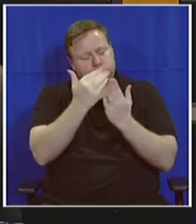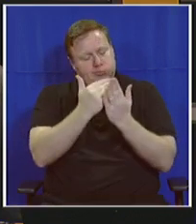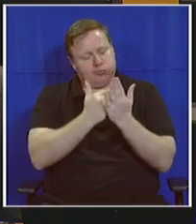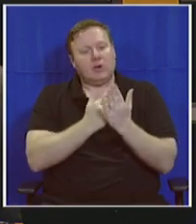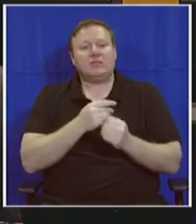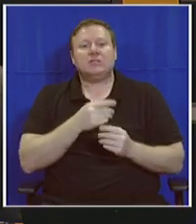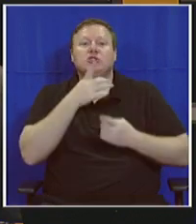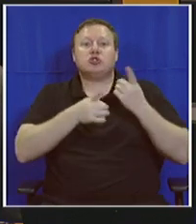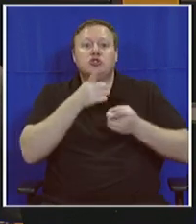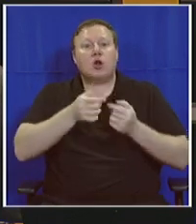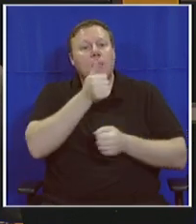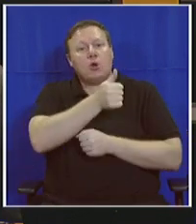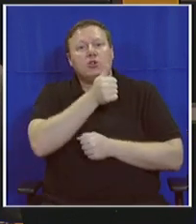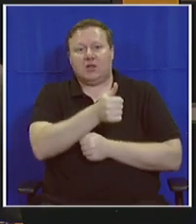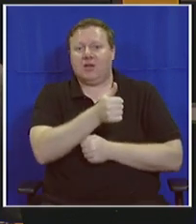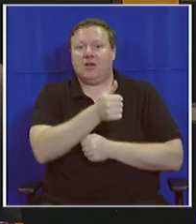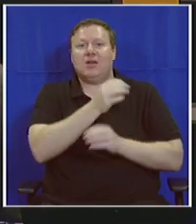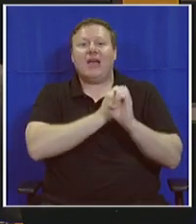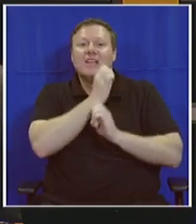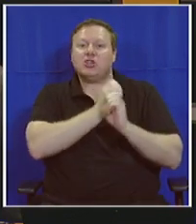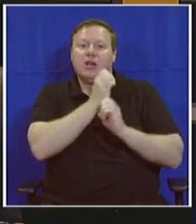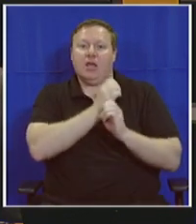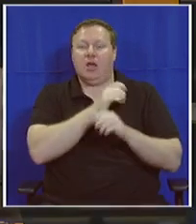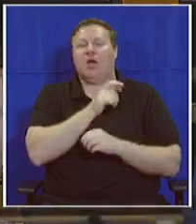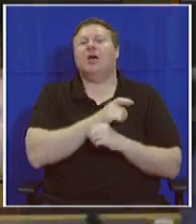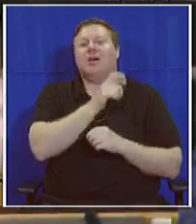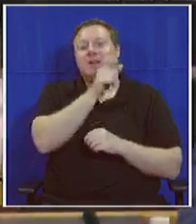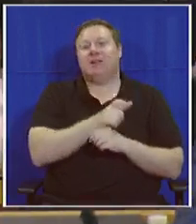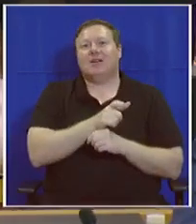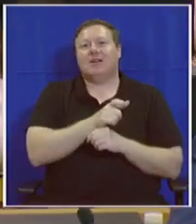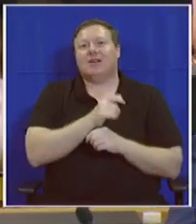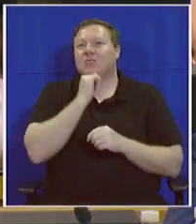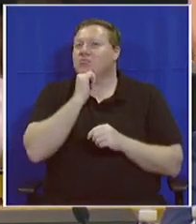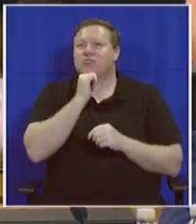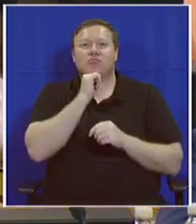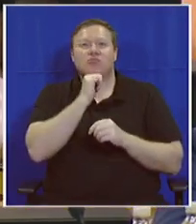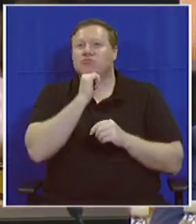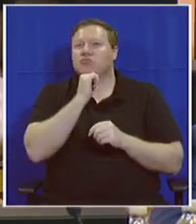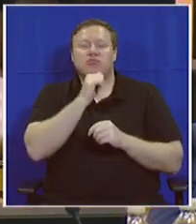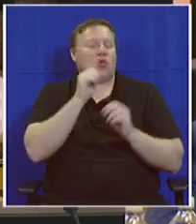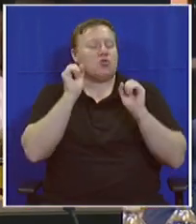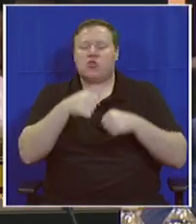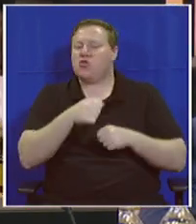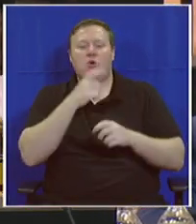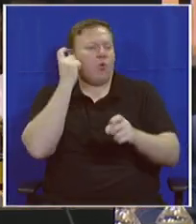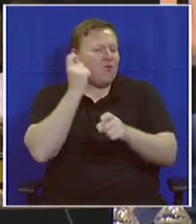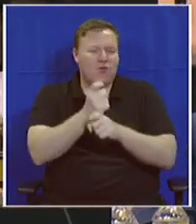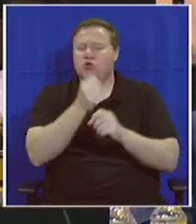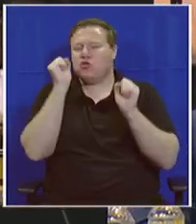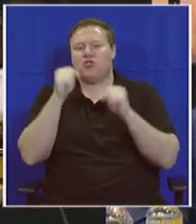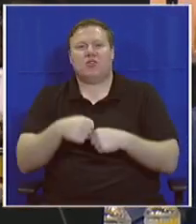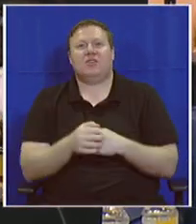herself as the engineer in her, refusing to agree. Now, when she disagrees with